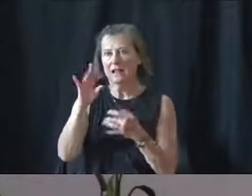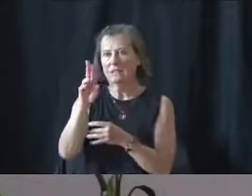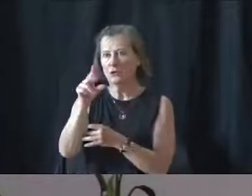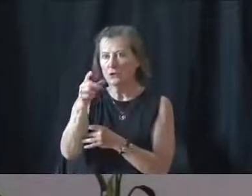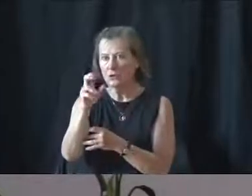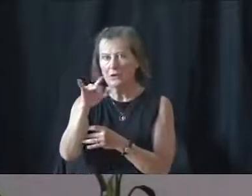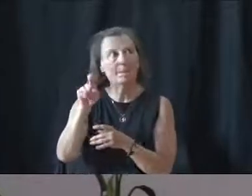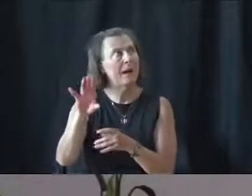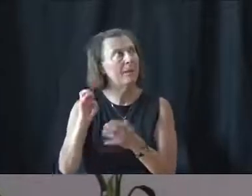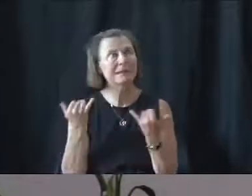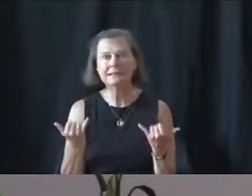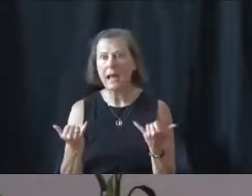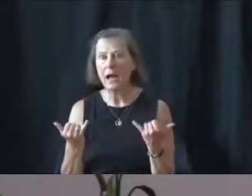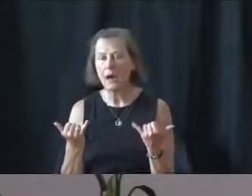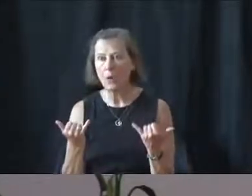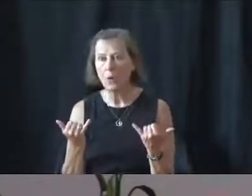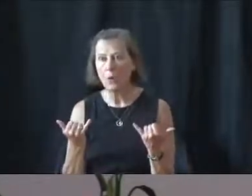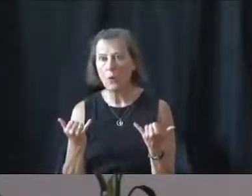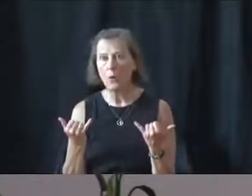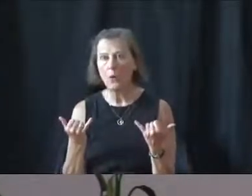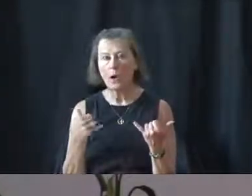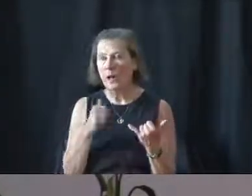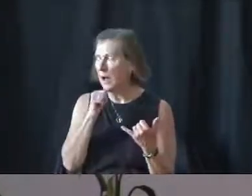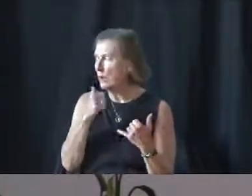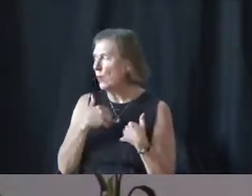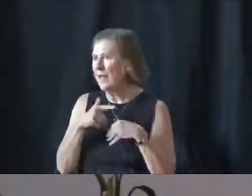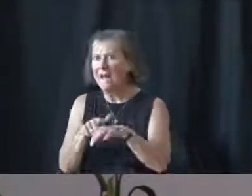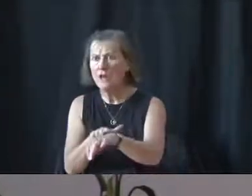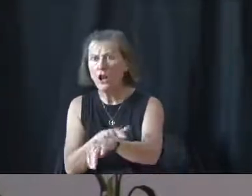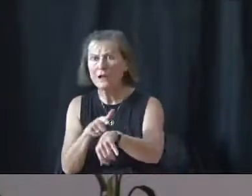to be now, right? I don't have long,